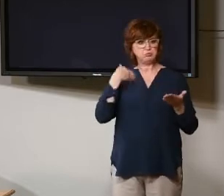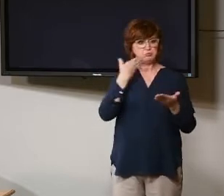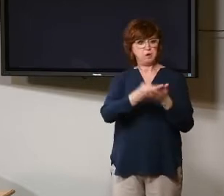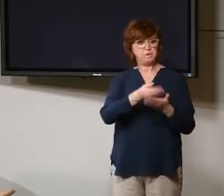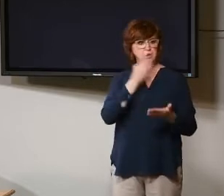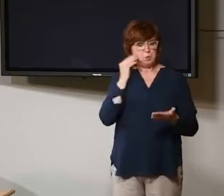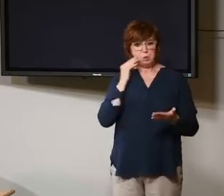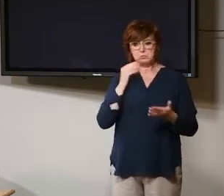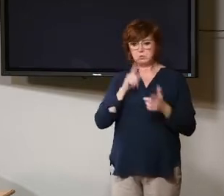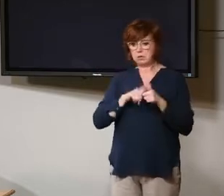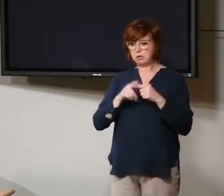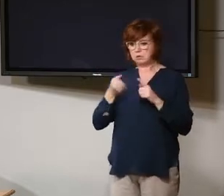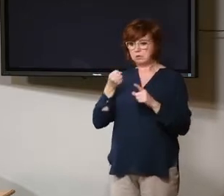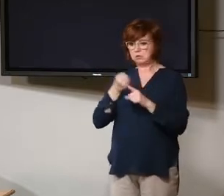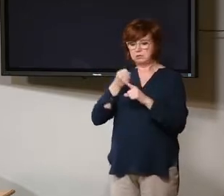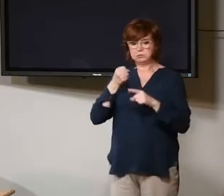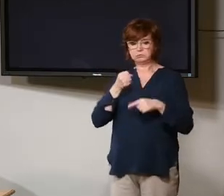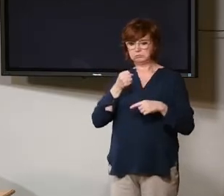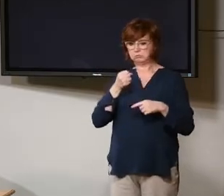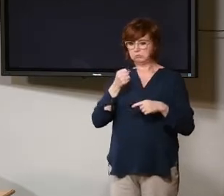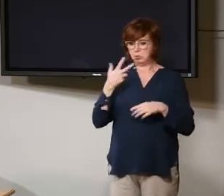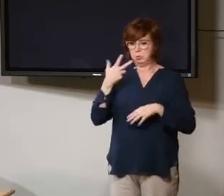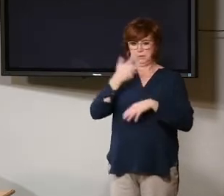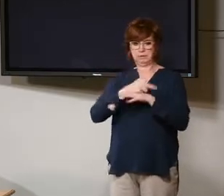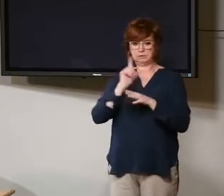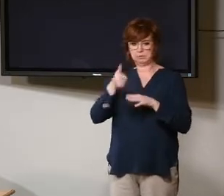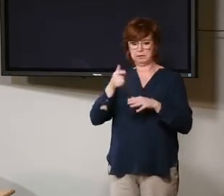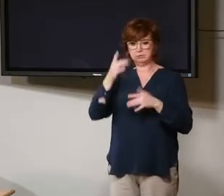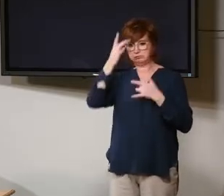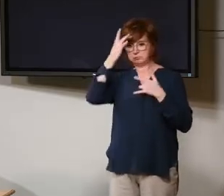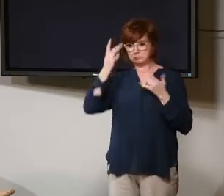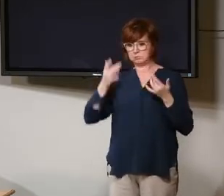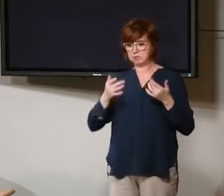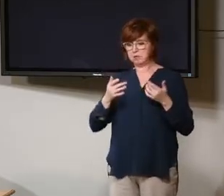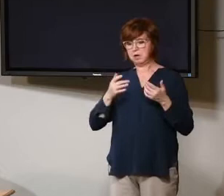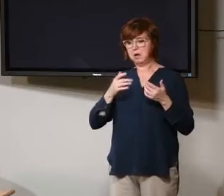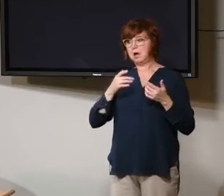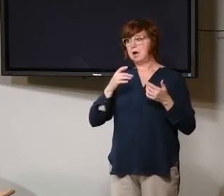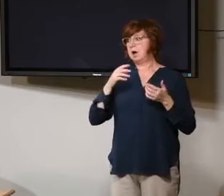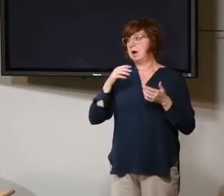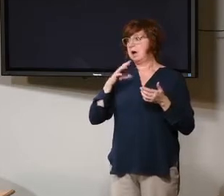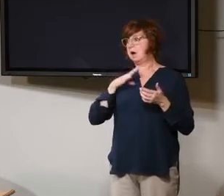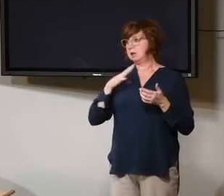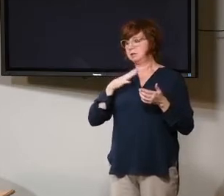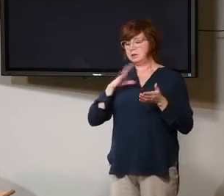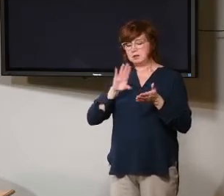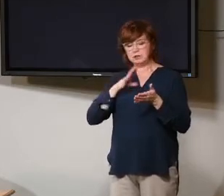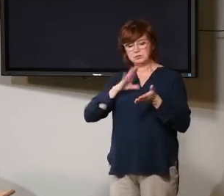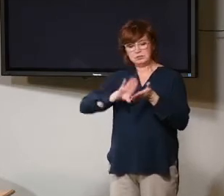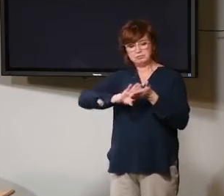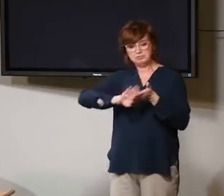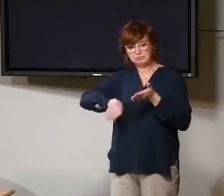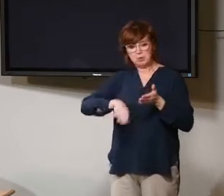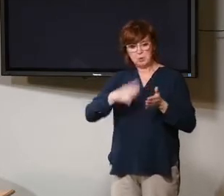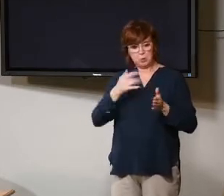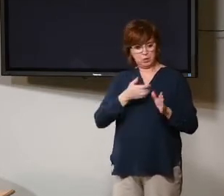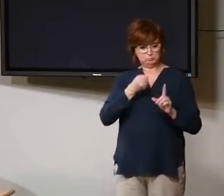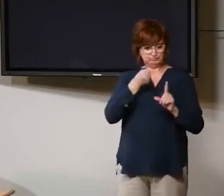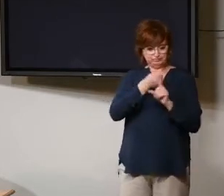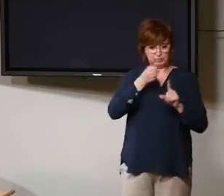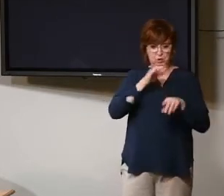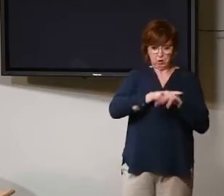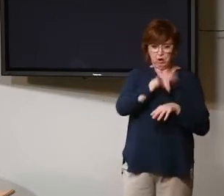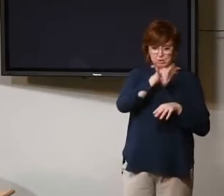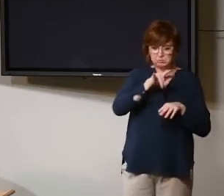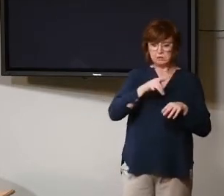there's no need to post the airline. It's only done if you were symptomatic during your trip.